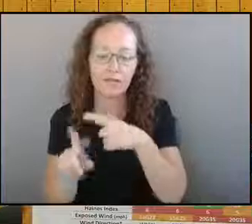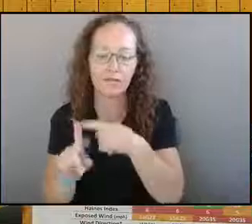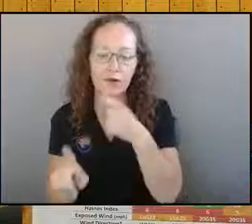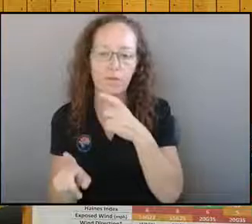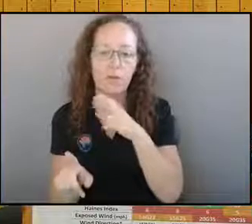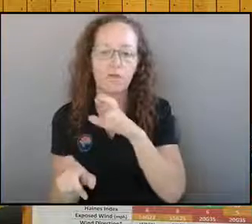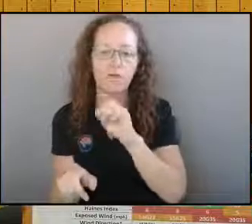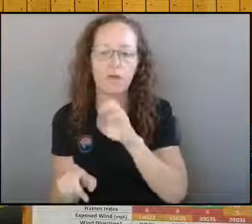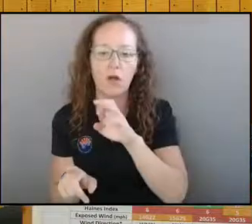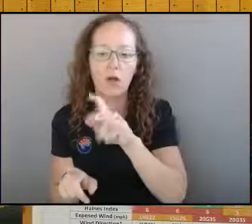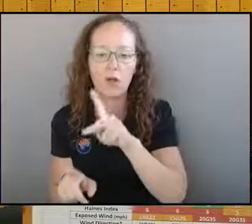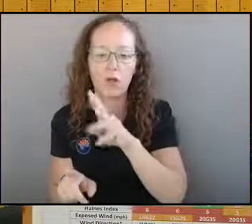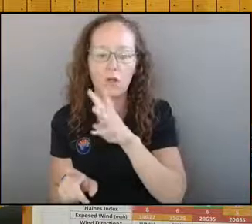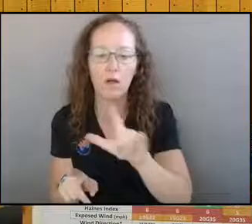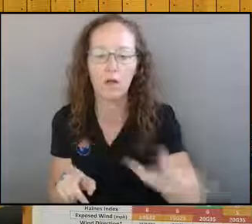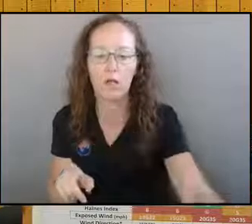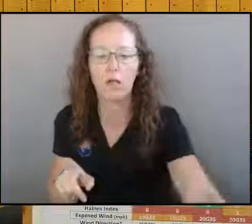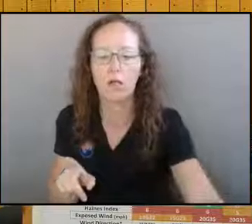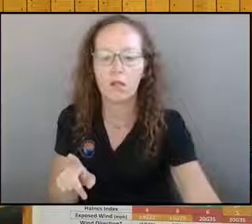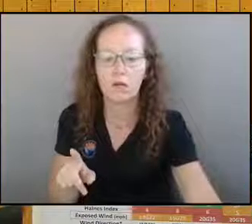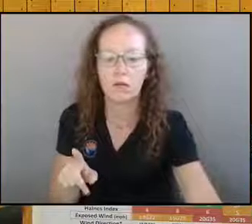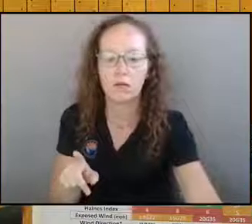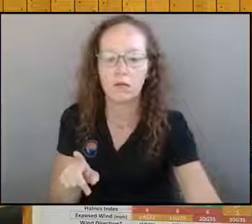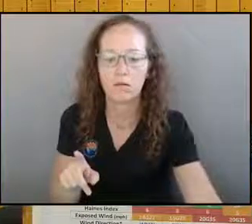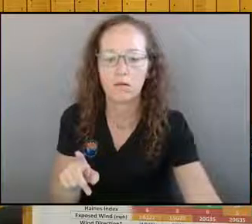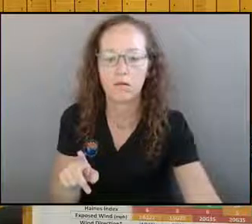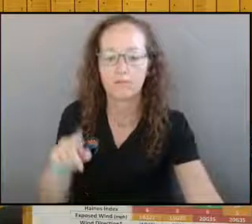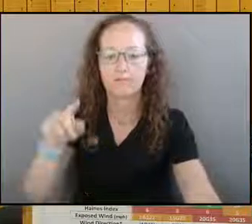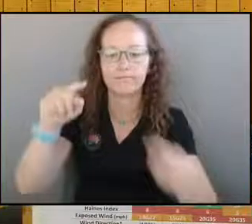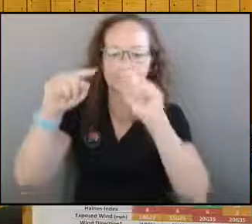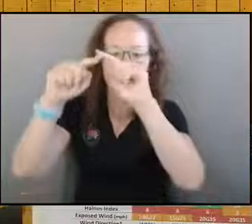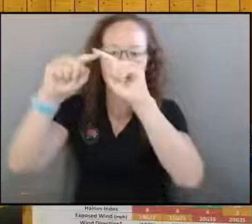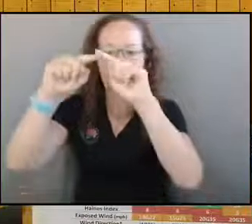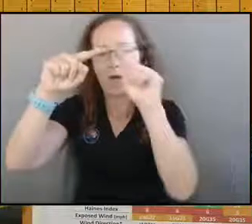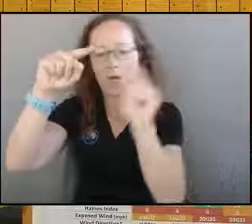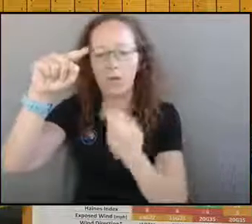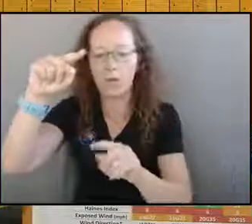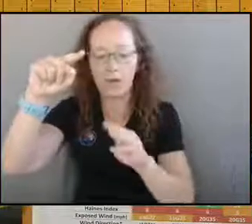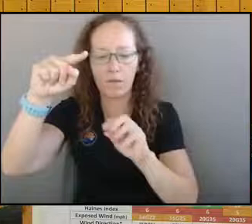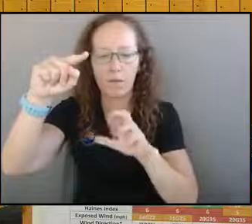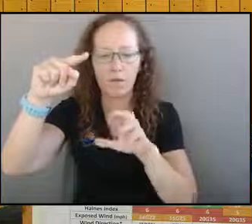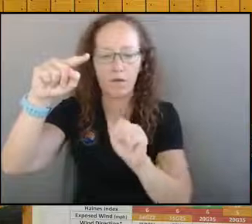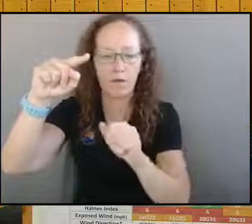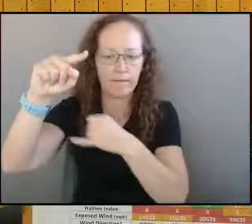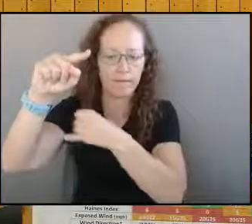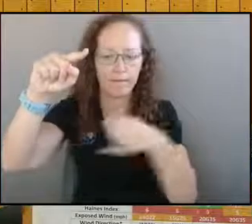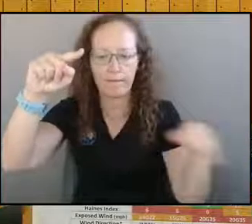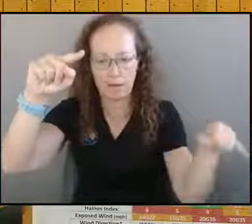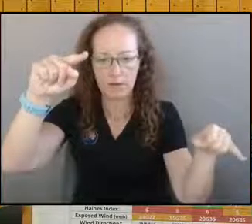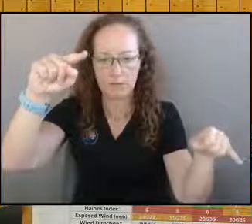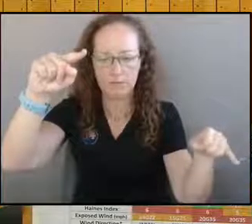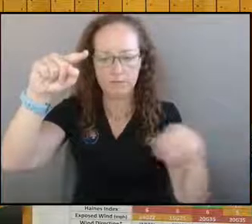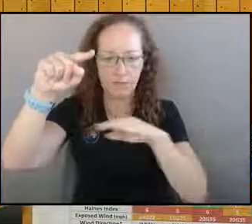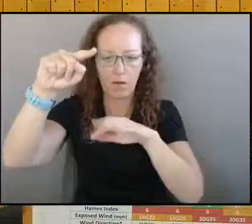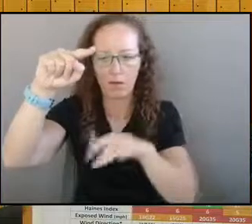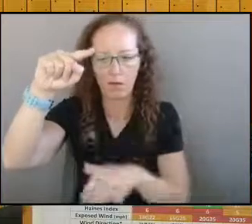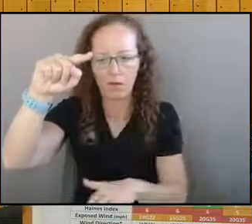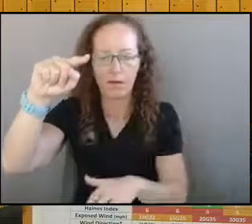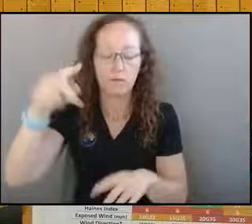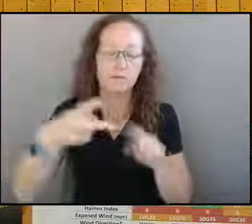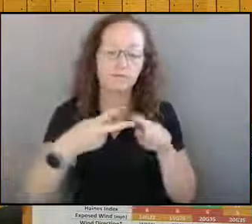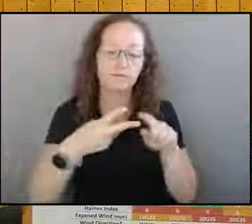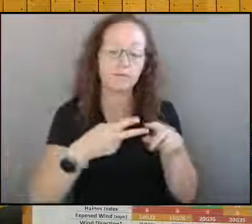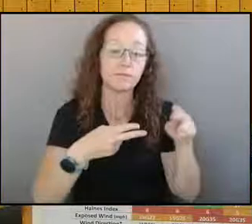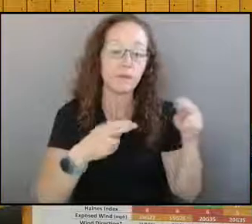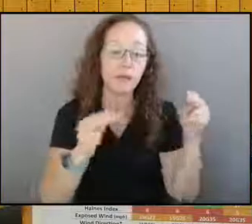down to the MORA line and over into MORA. Also, Highway 75